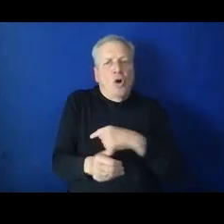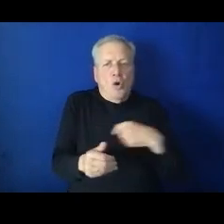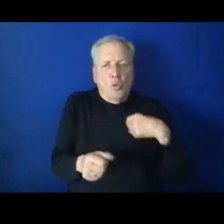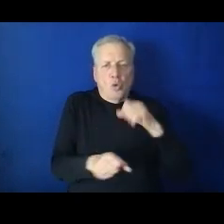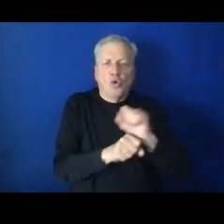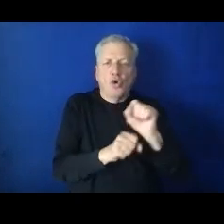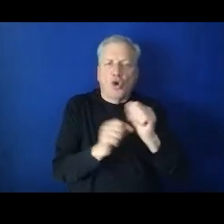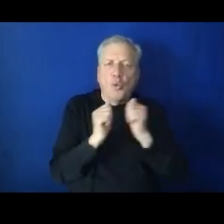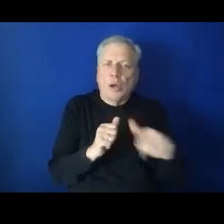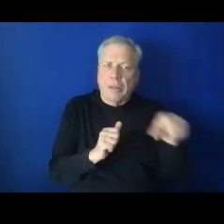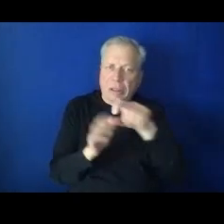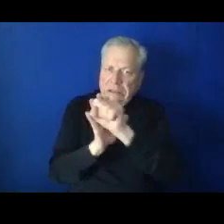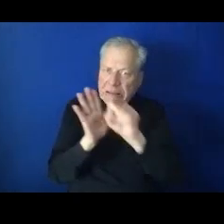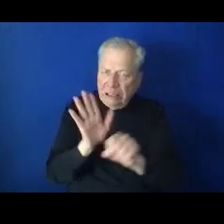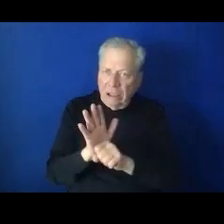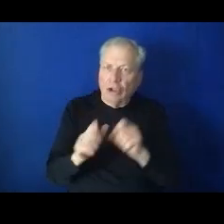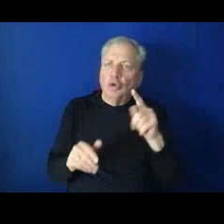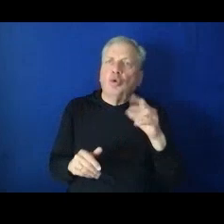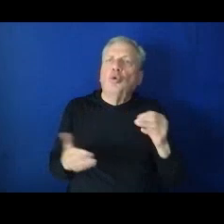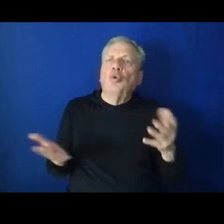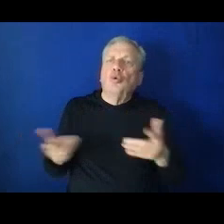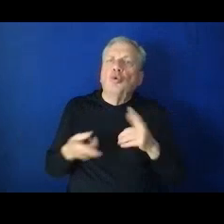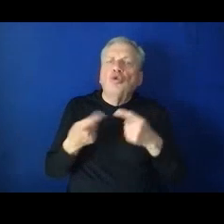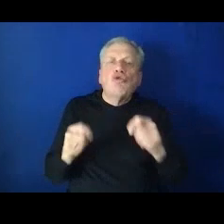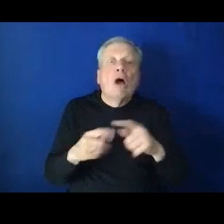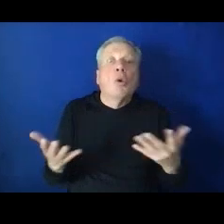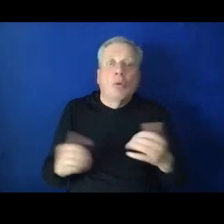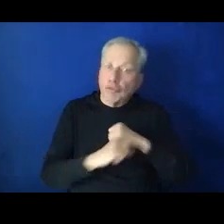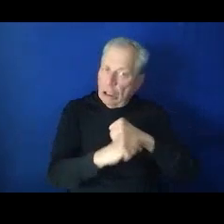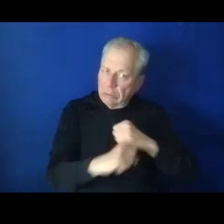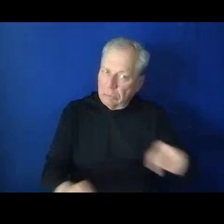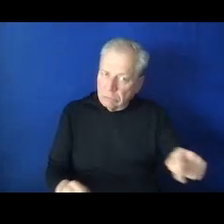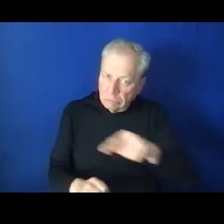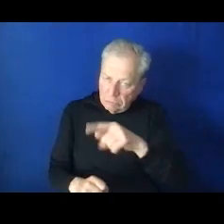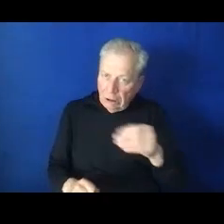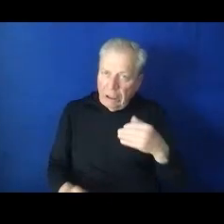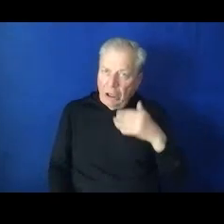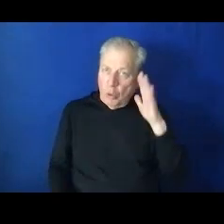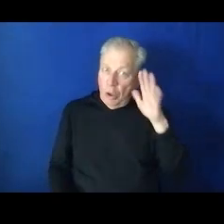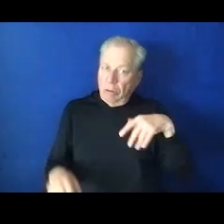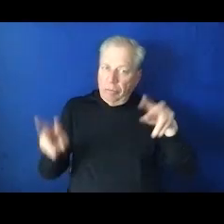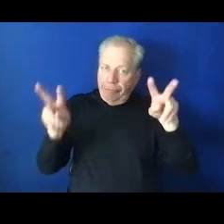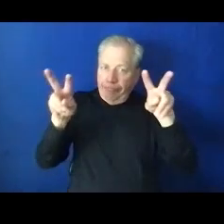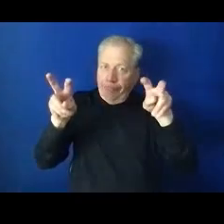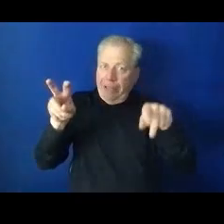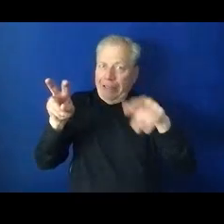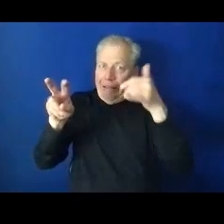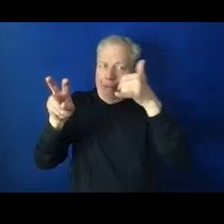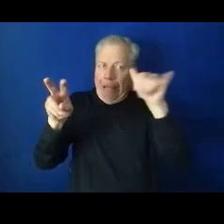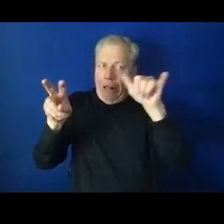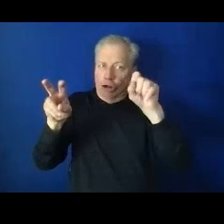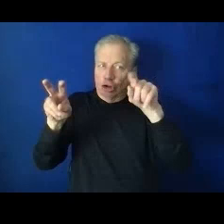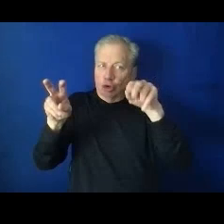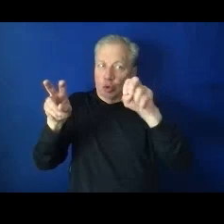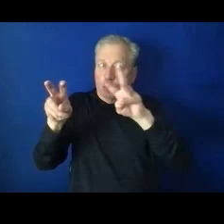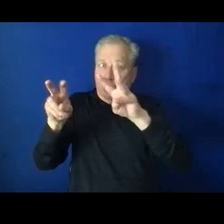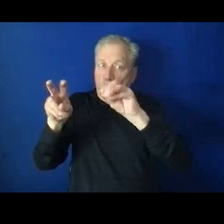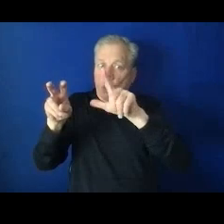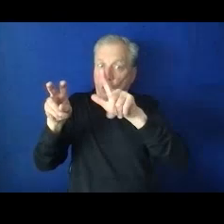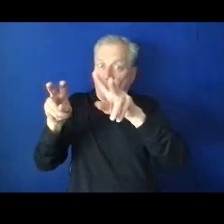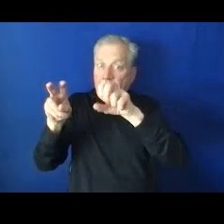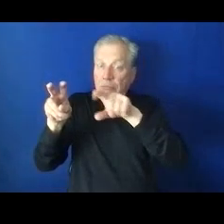with the states to try to protect, and I'm going to air quote this, Yellowstone wolves. And by Yellowstone wolves,